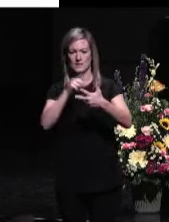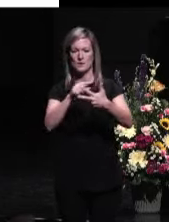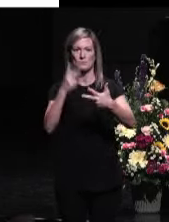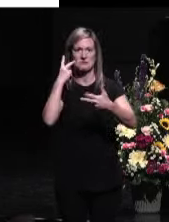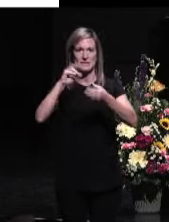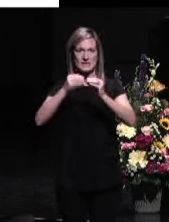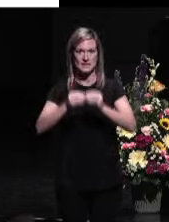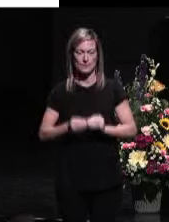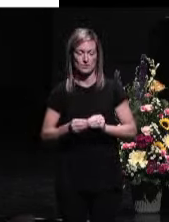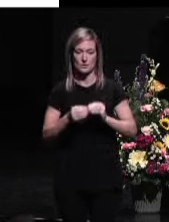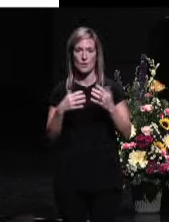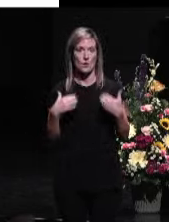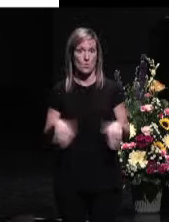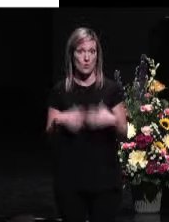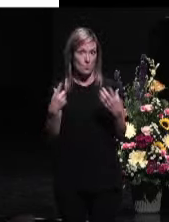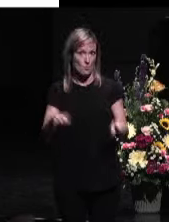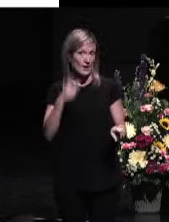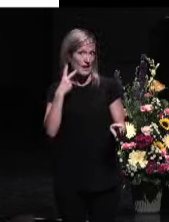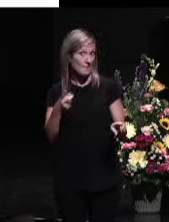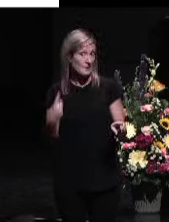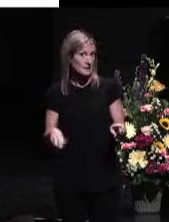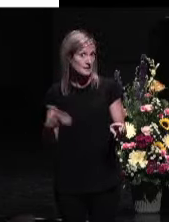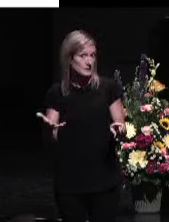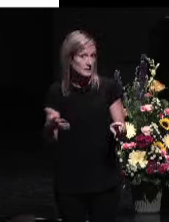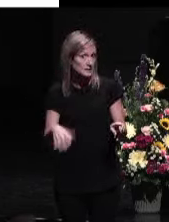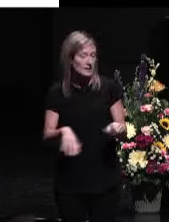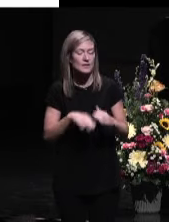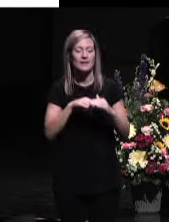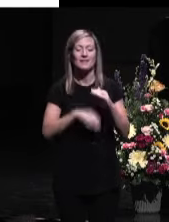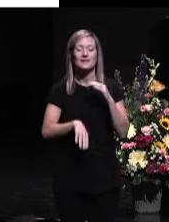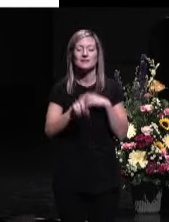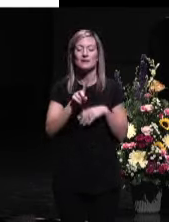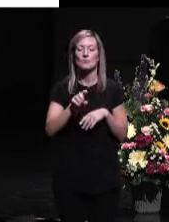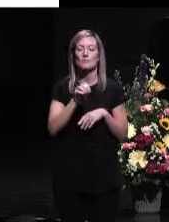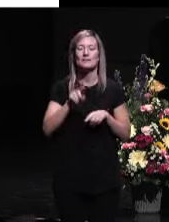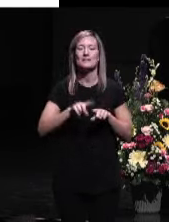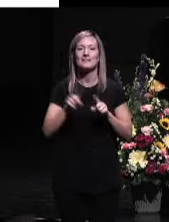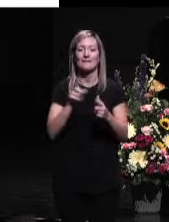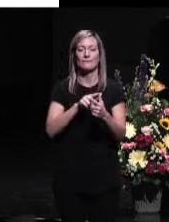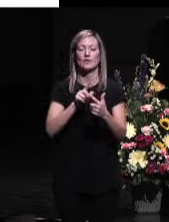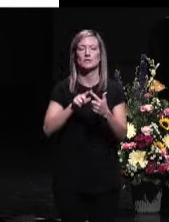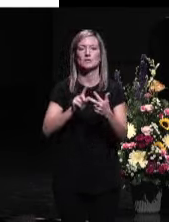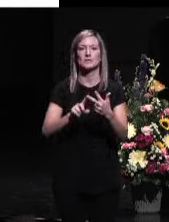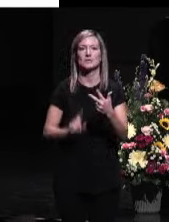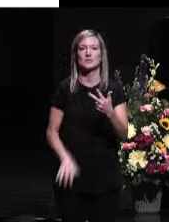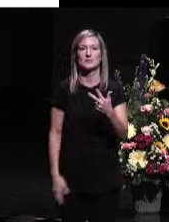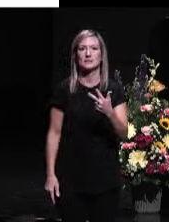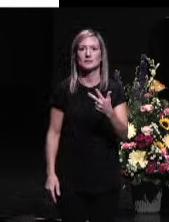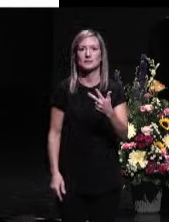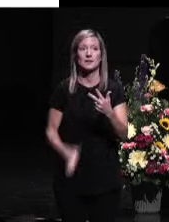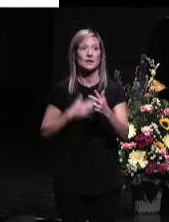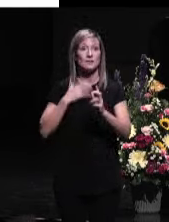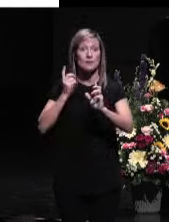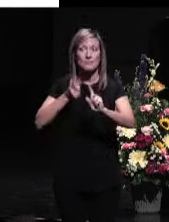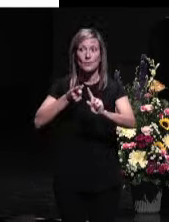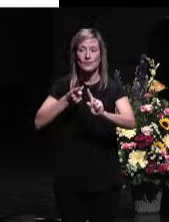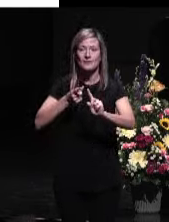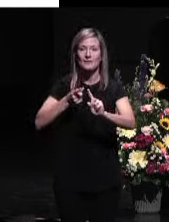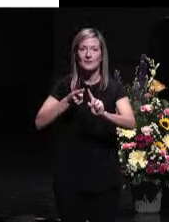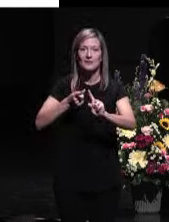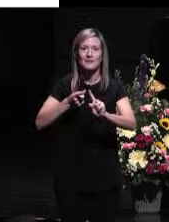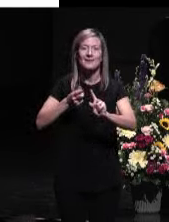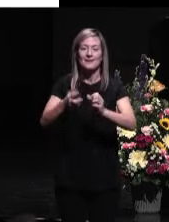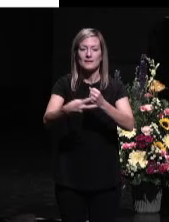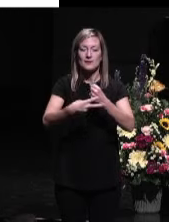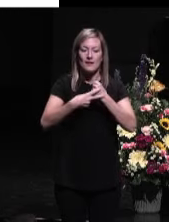see is profound. Less than a percent difference. The point being, this helps all